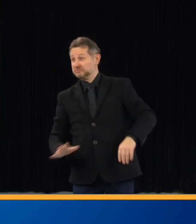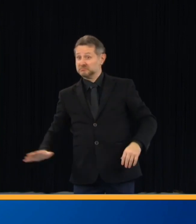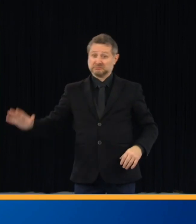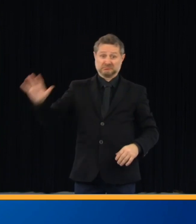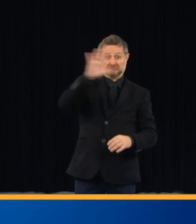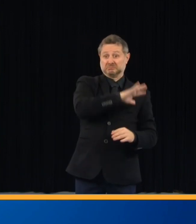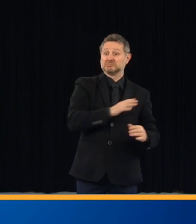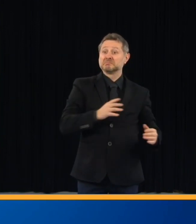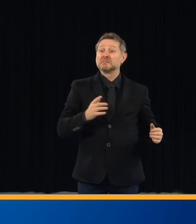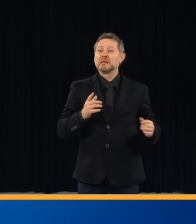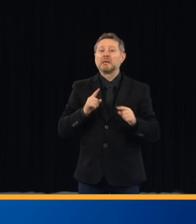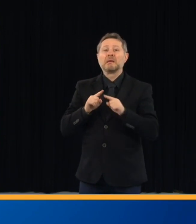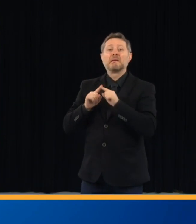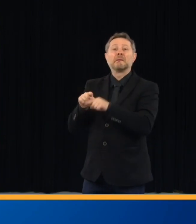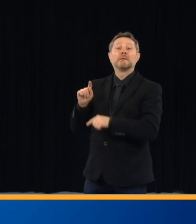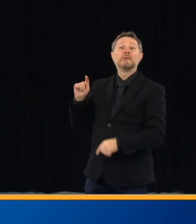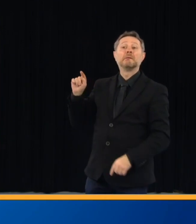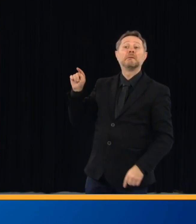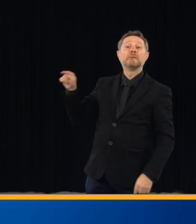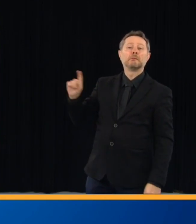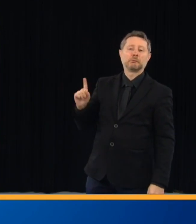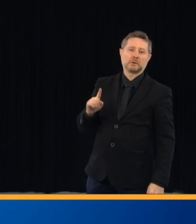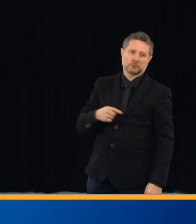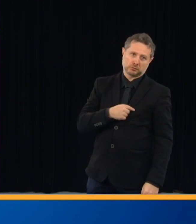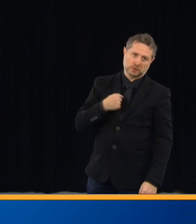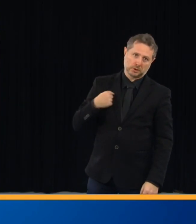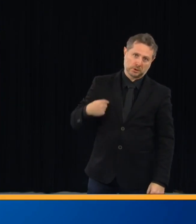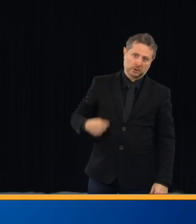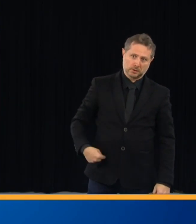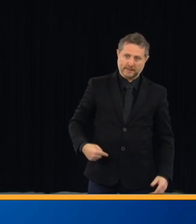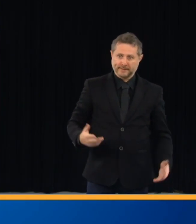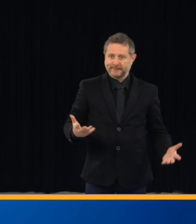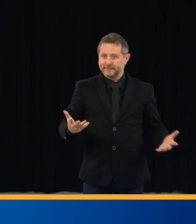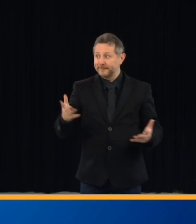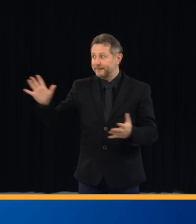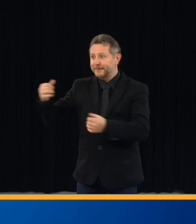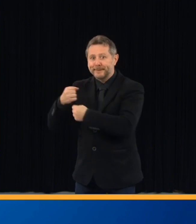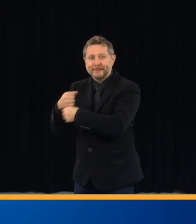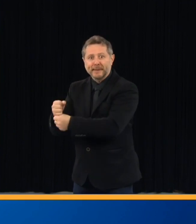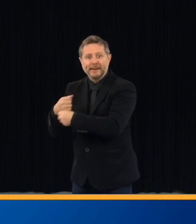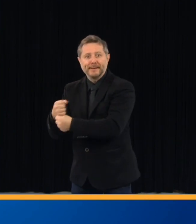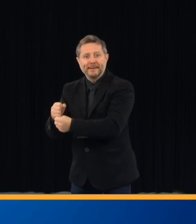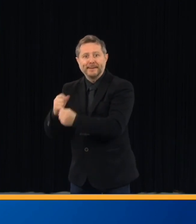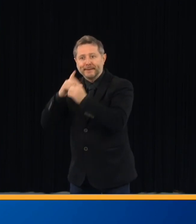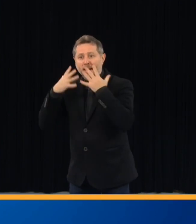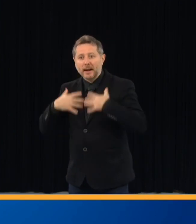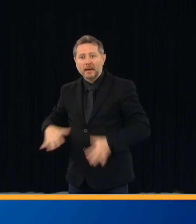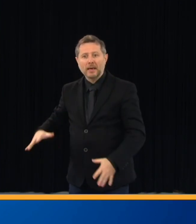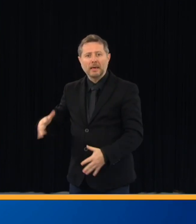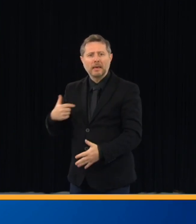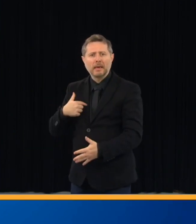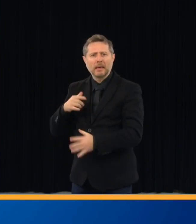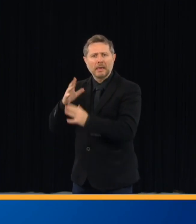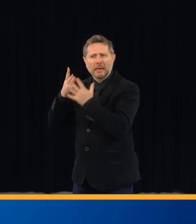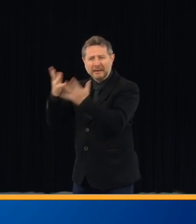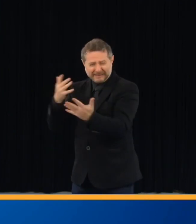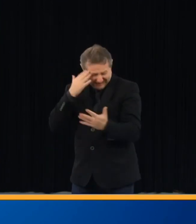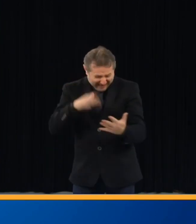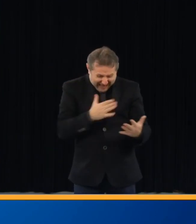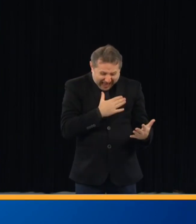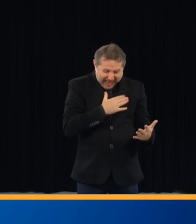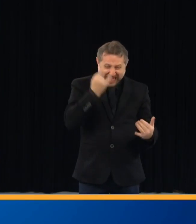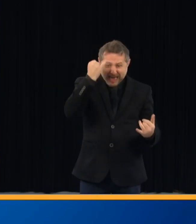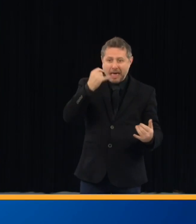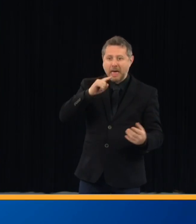dependent on China for production of many of these products. Many of these